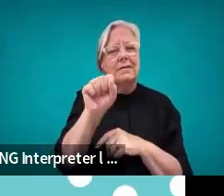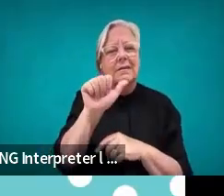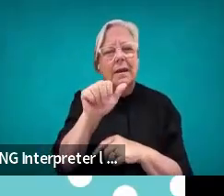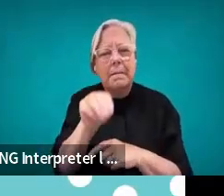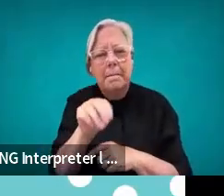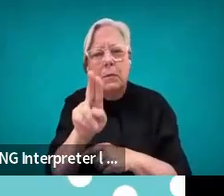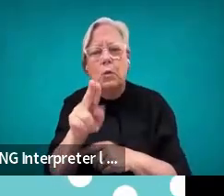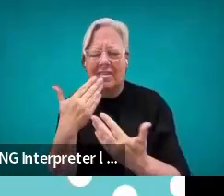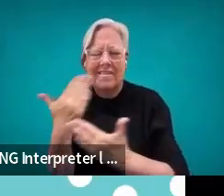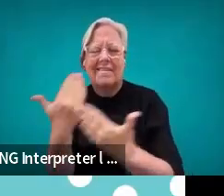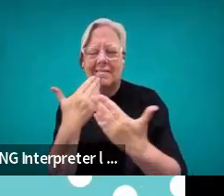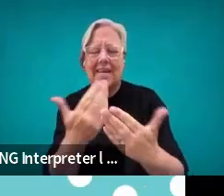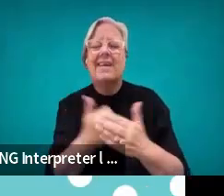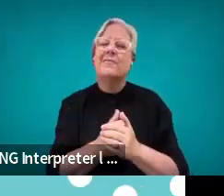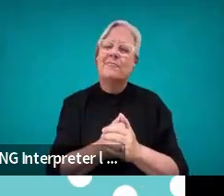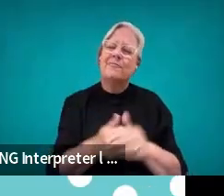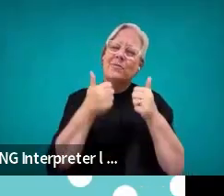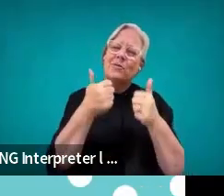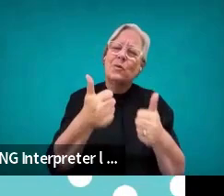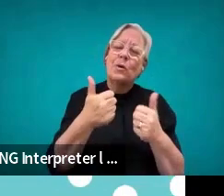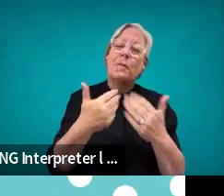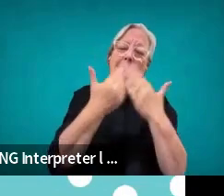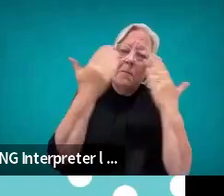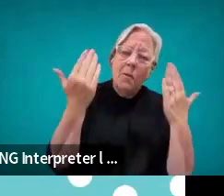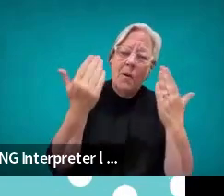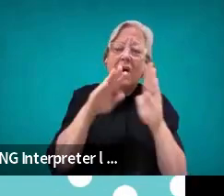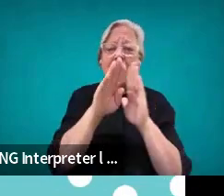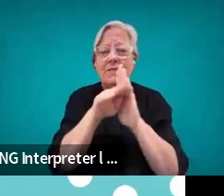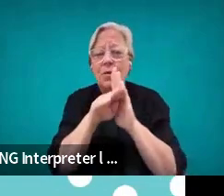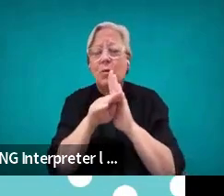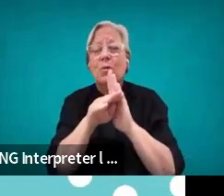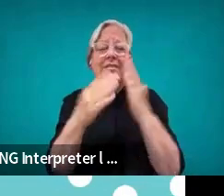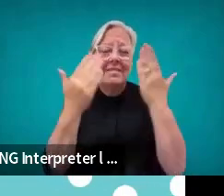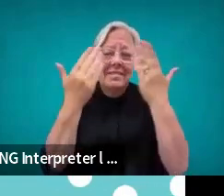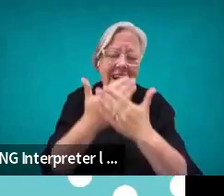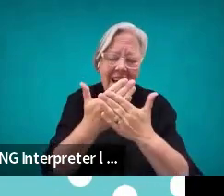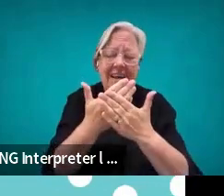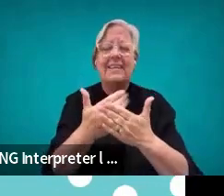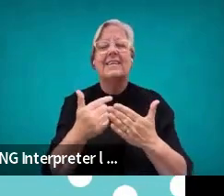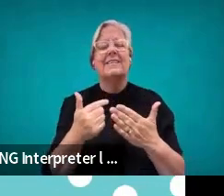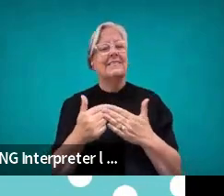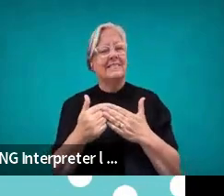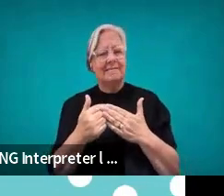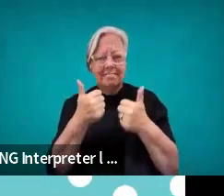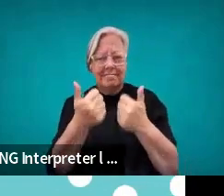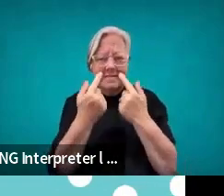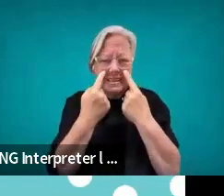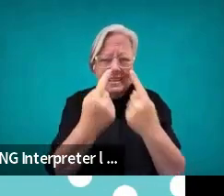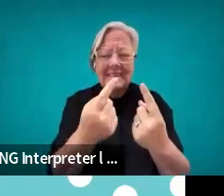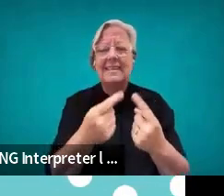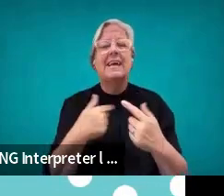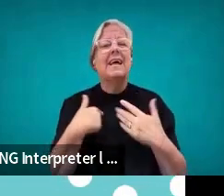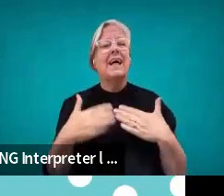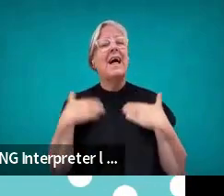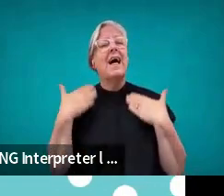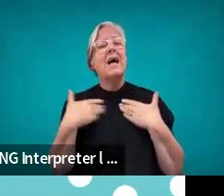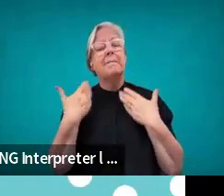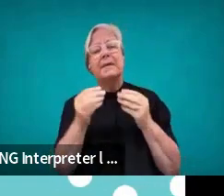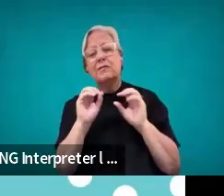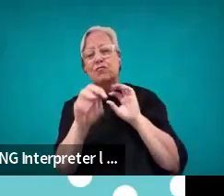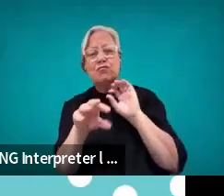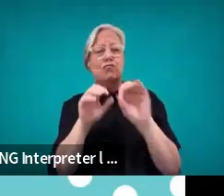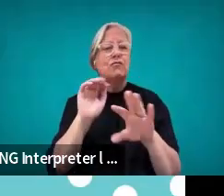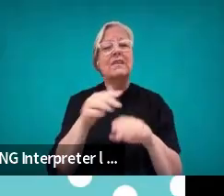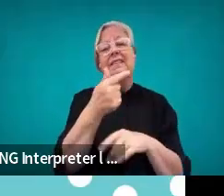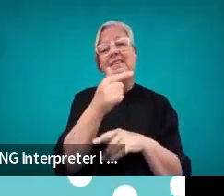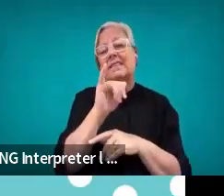and evening. It's wonderful to see you. We're so happy to be able to meet today to share some tips and